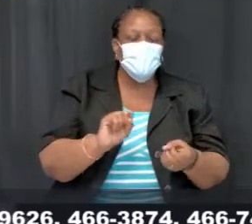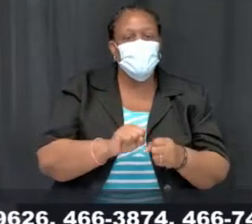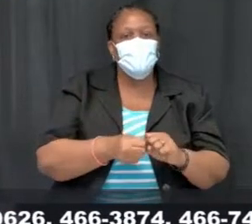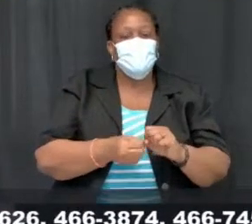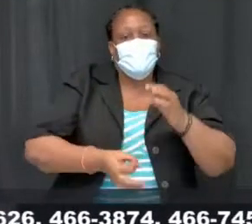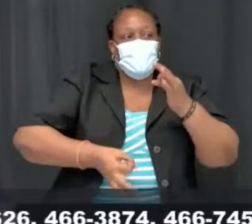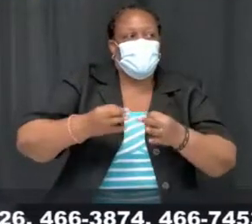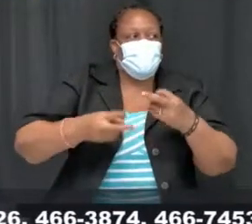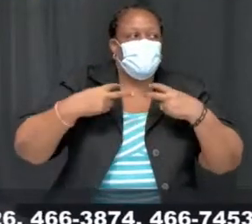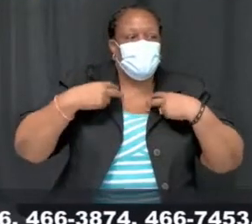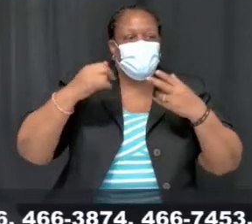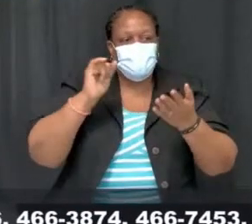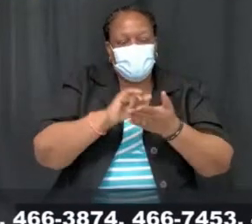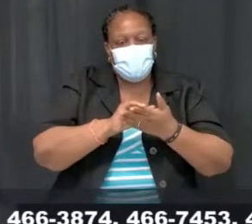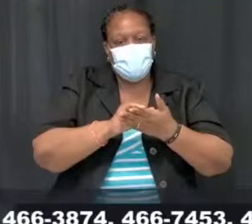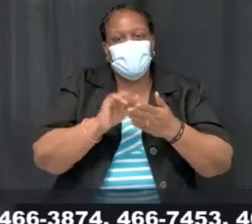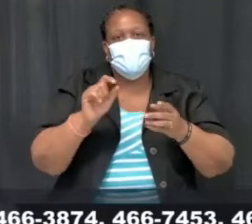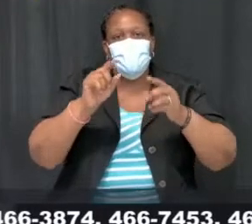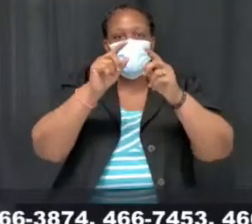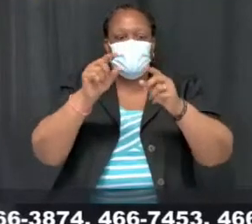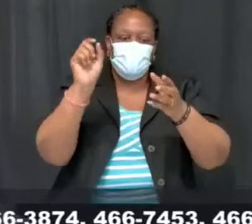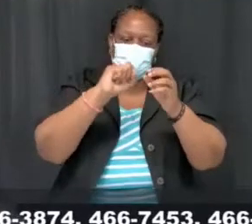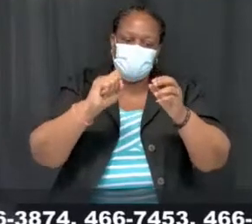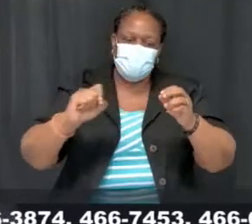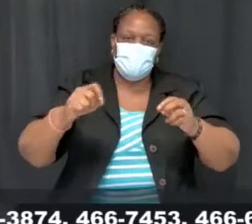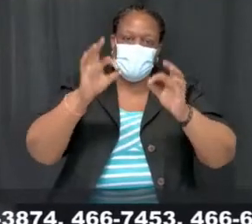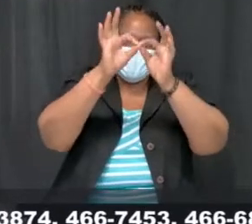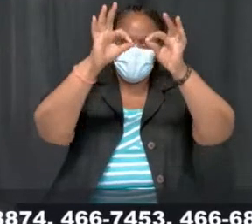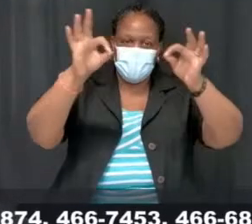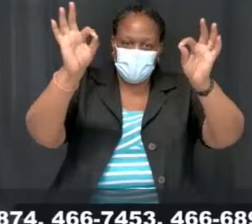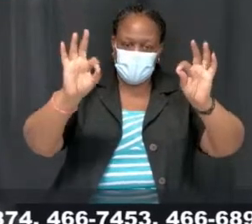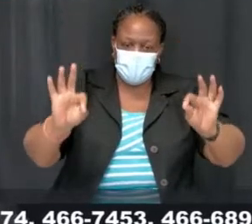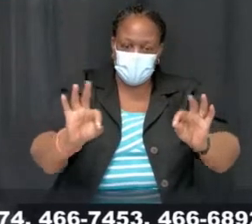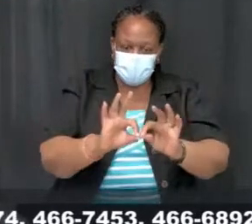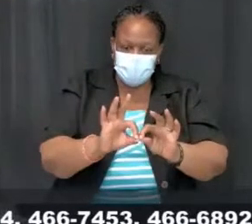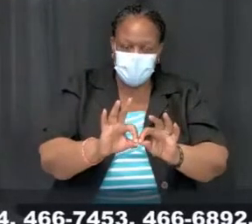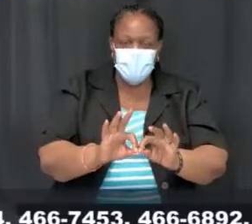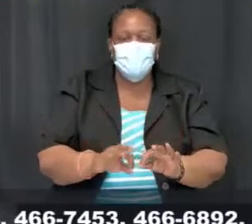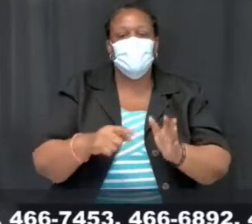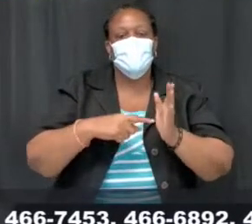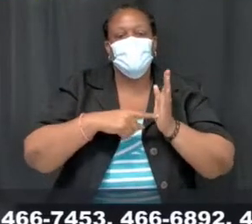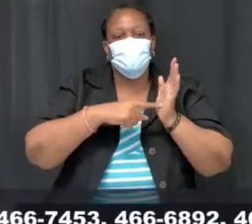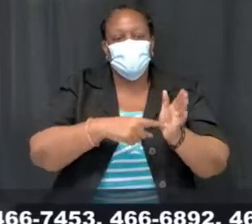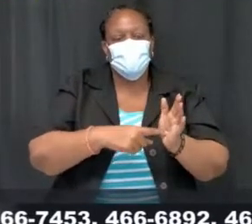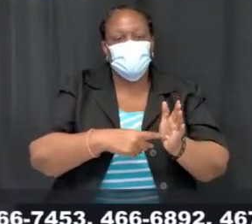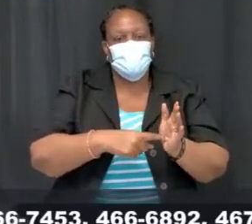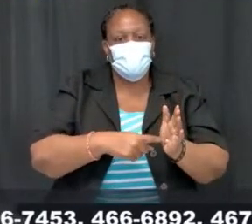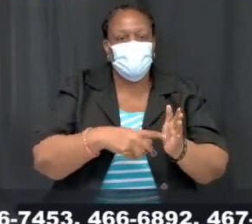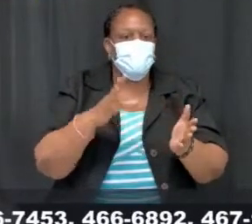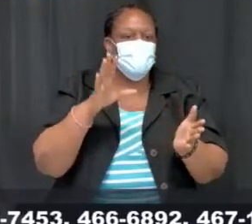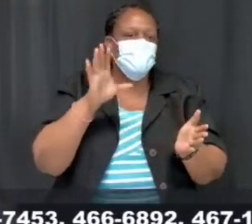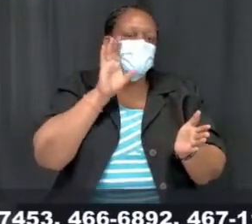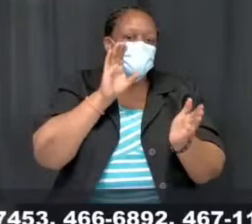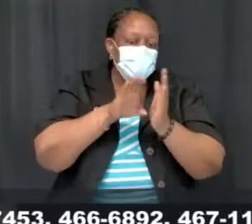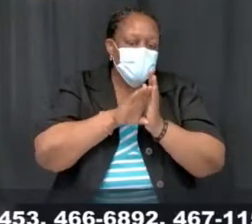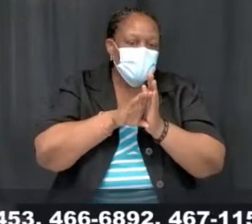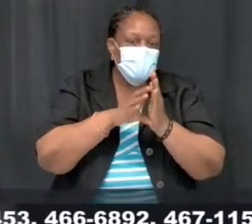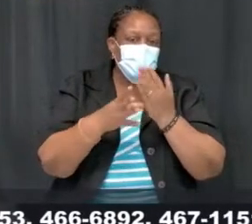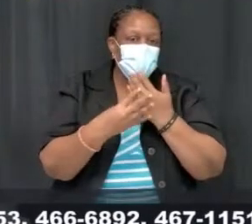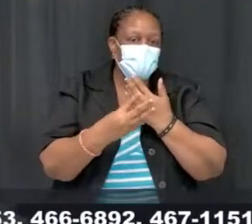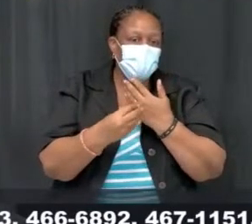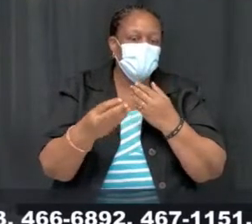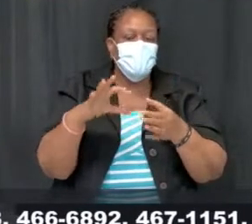of that in your application of your being fully vaccinated, that 14 days has elapsed.